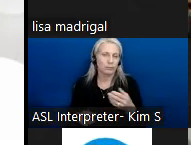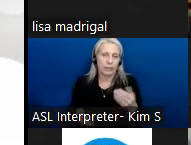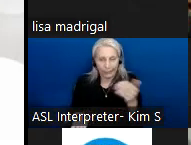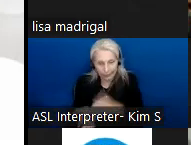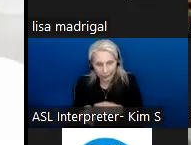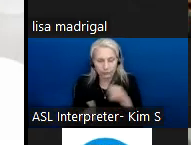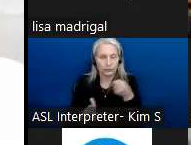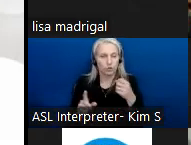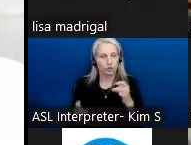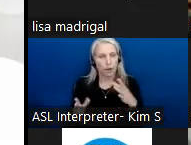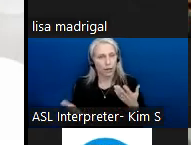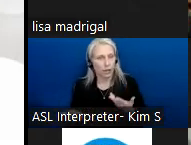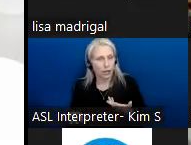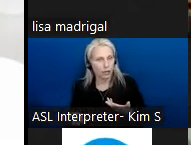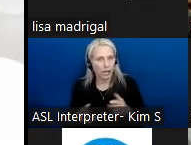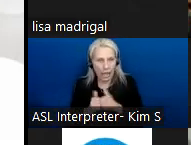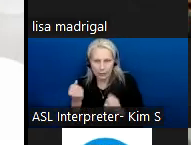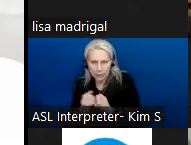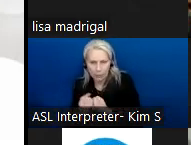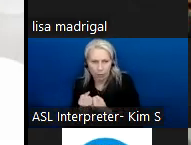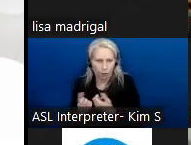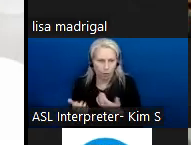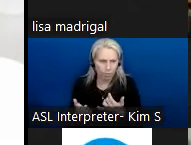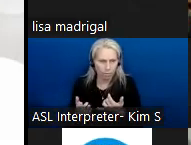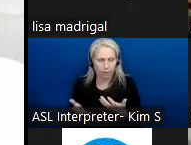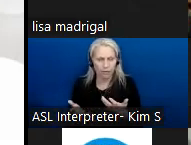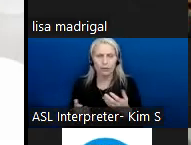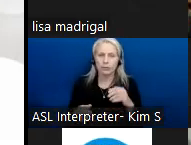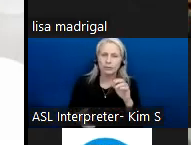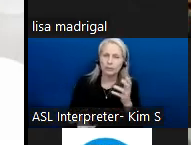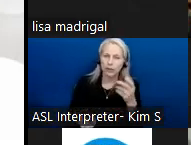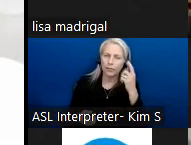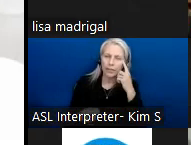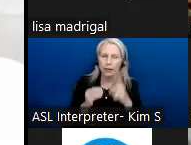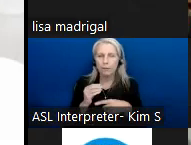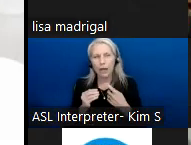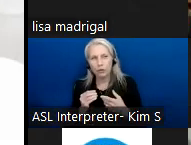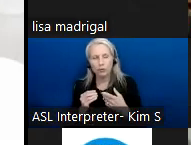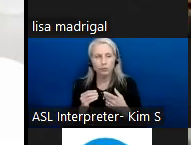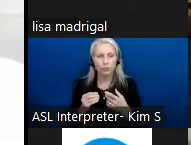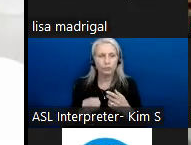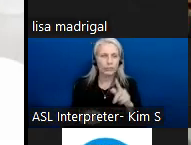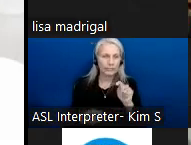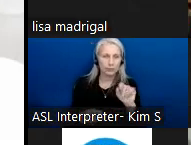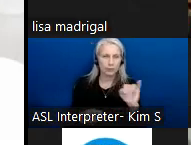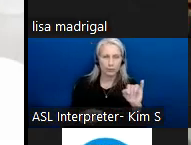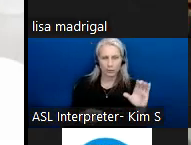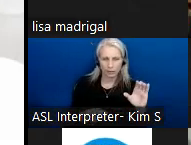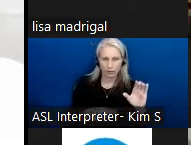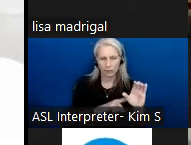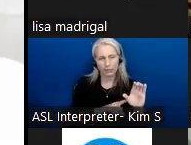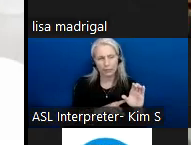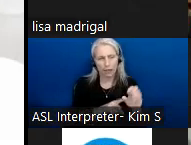we support them? So really thinking about trauma-informed care as